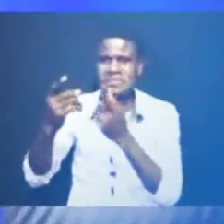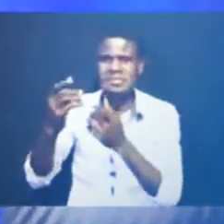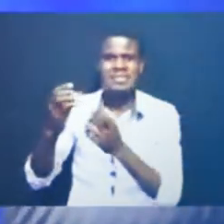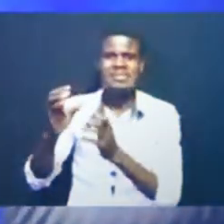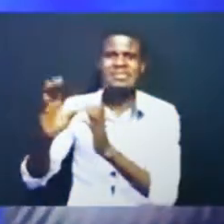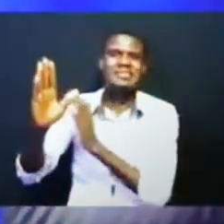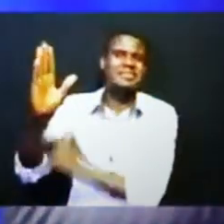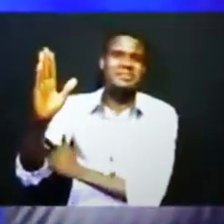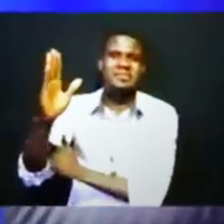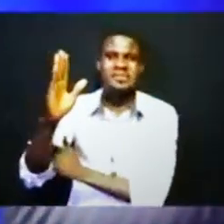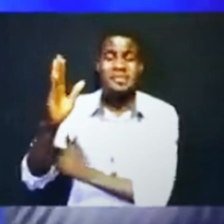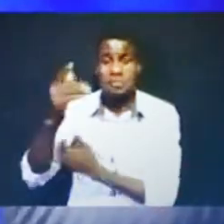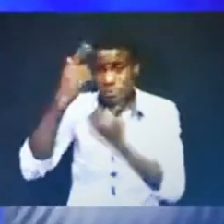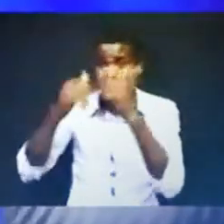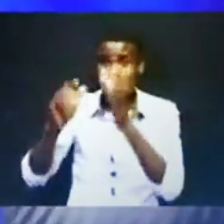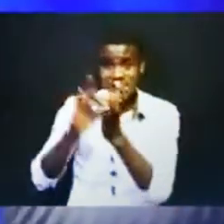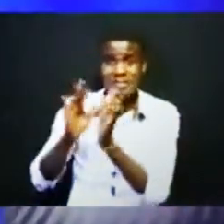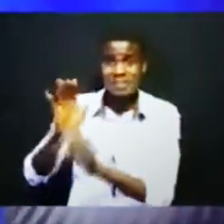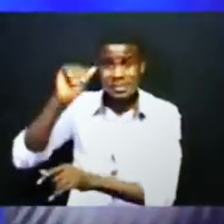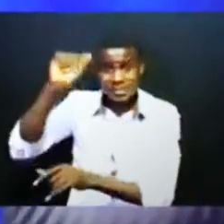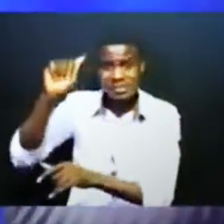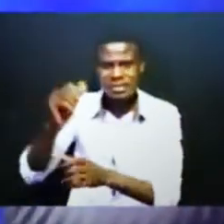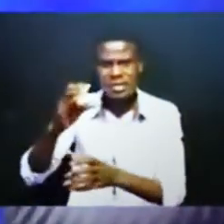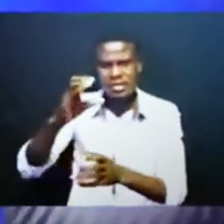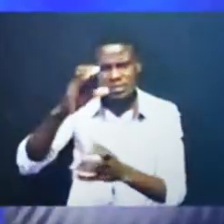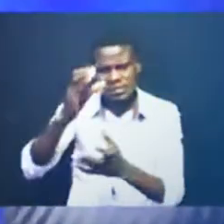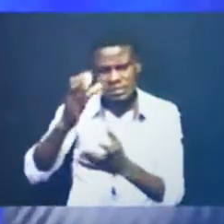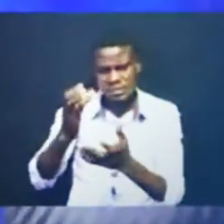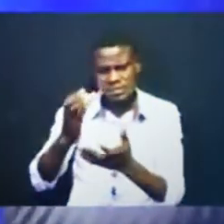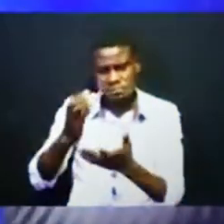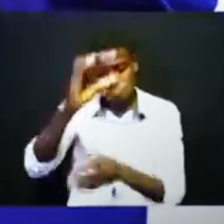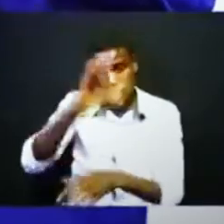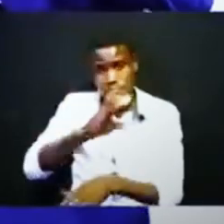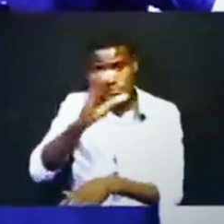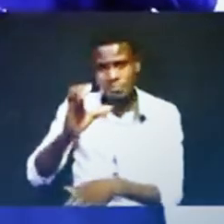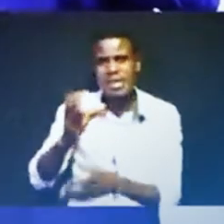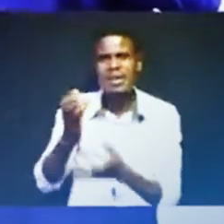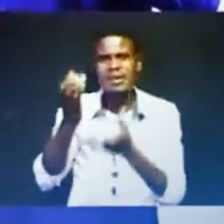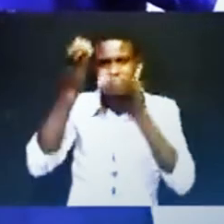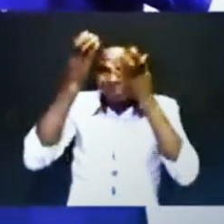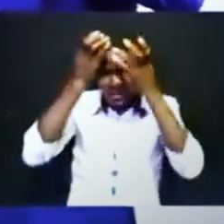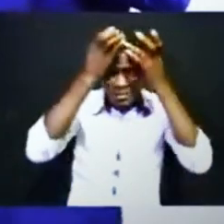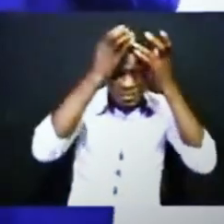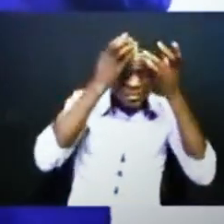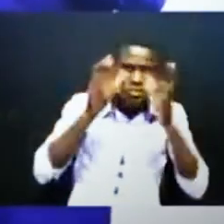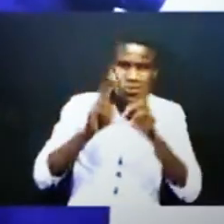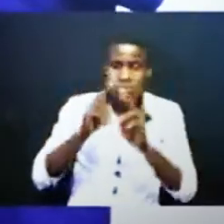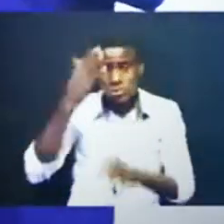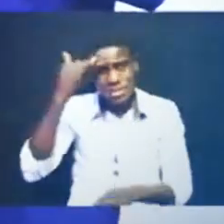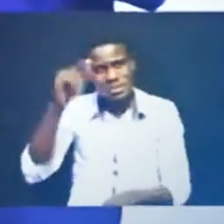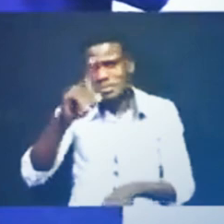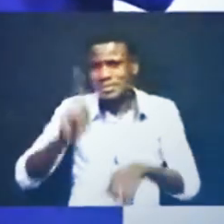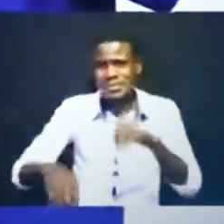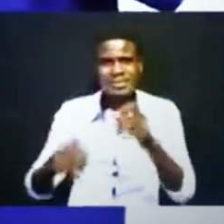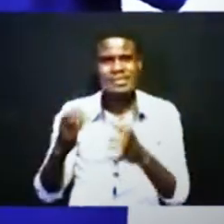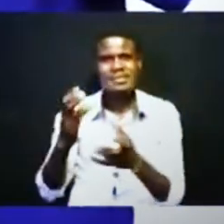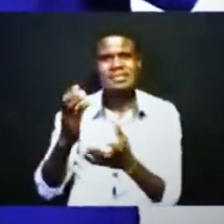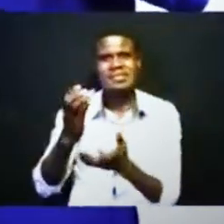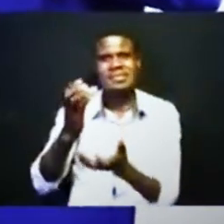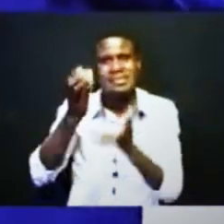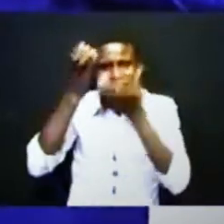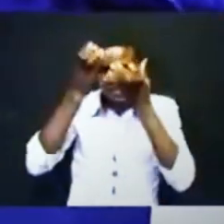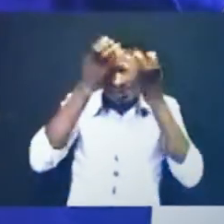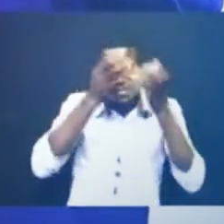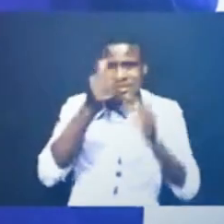who do I so so no and yen one is answer no muswa ne dear na ding na won so untimin swaudi. There are issues everywhere. And some more